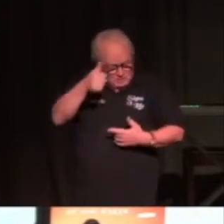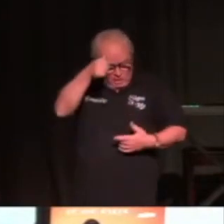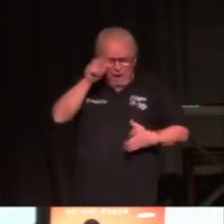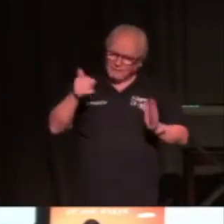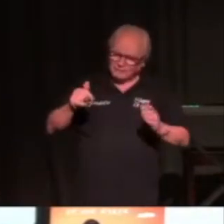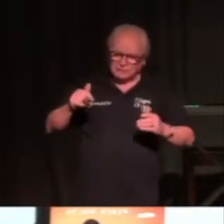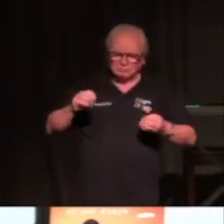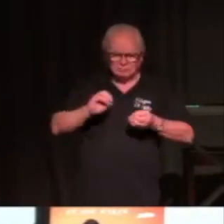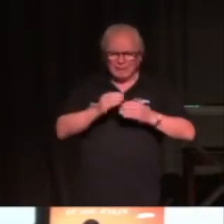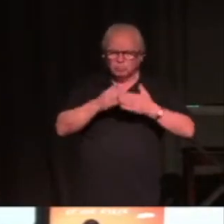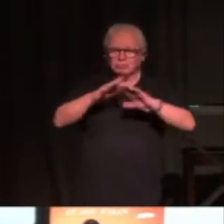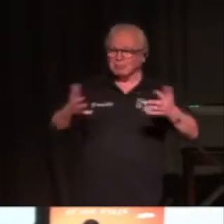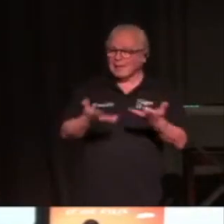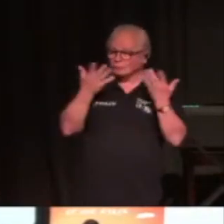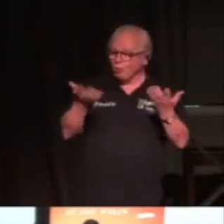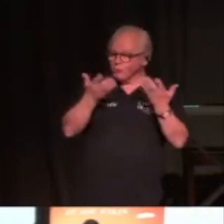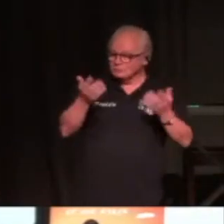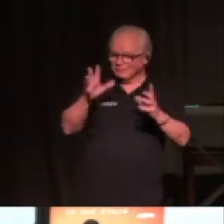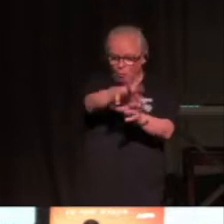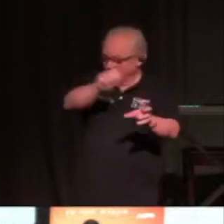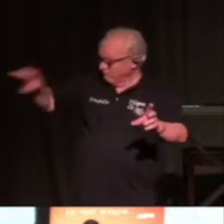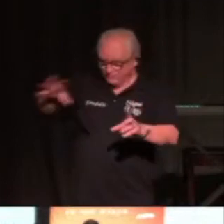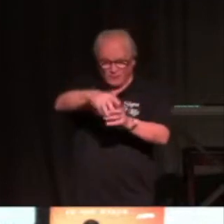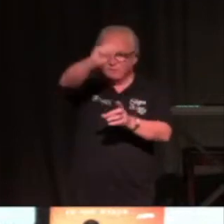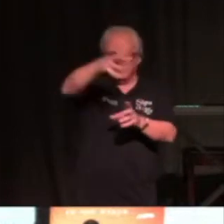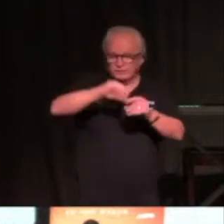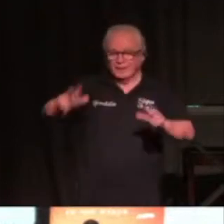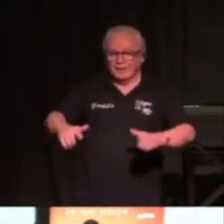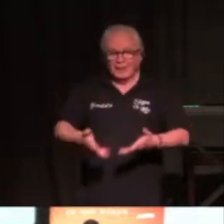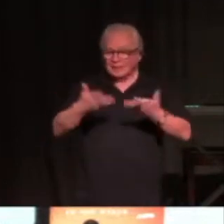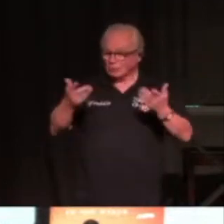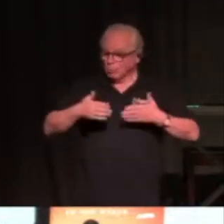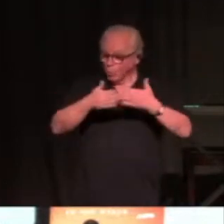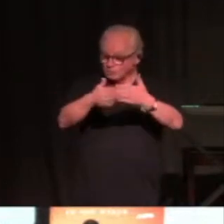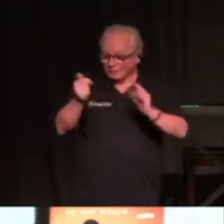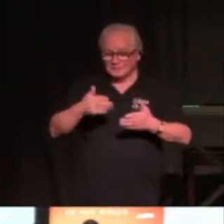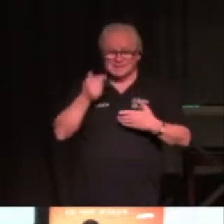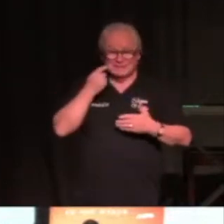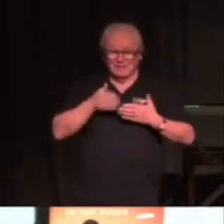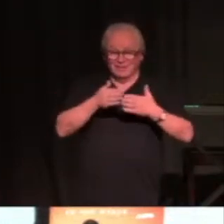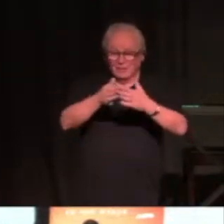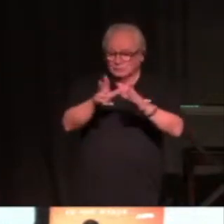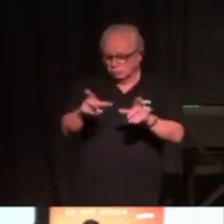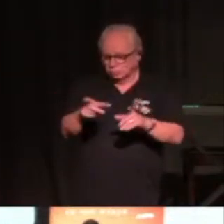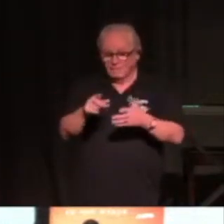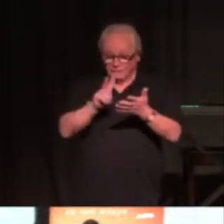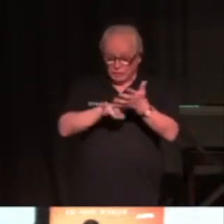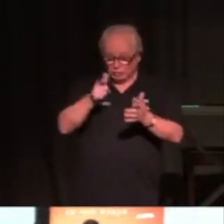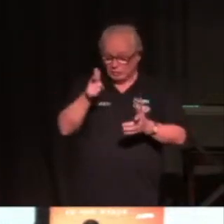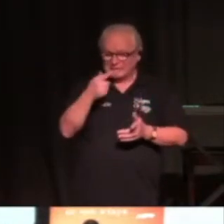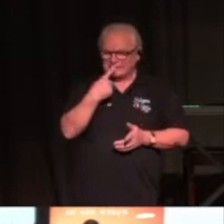ship, overboard so that they don't sink. And by verse 20, we read this. Now, when